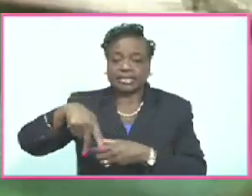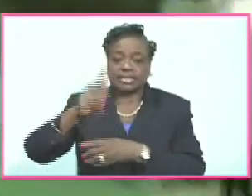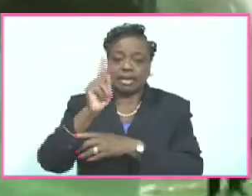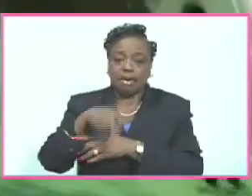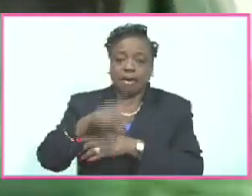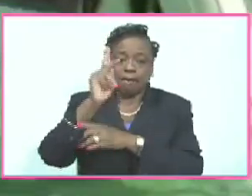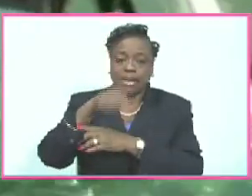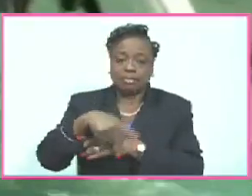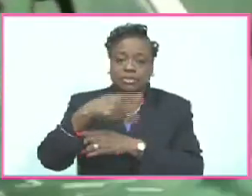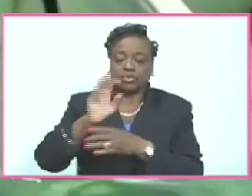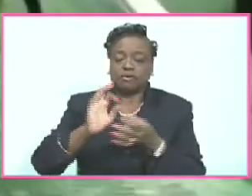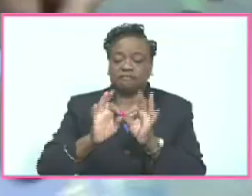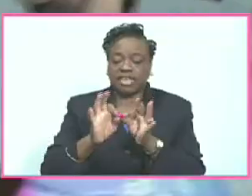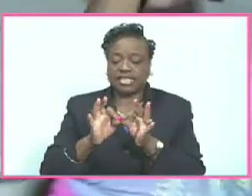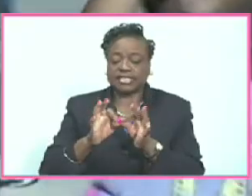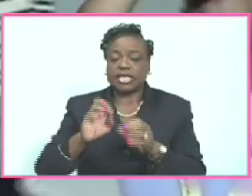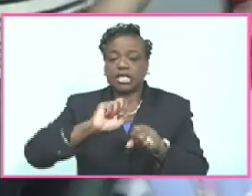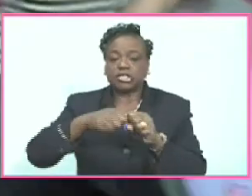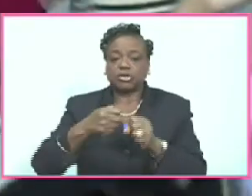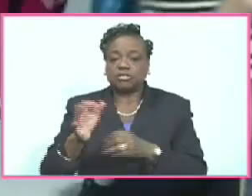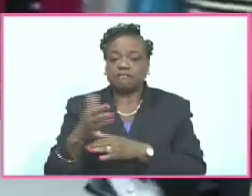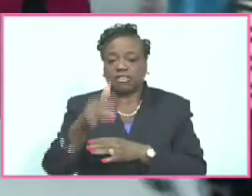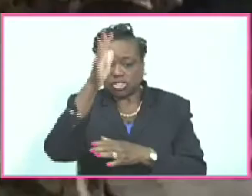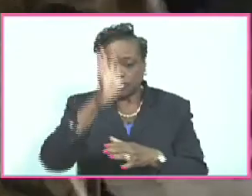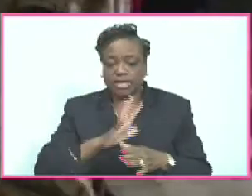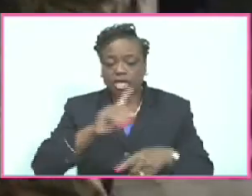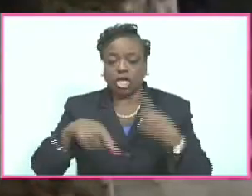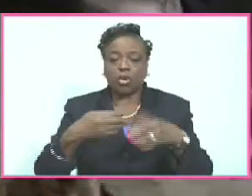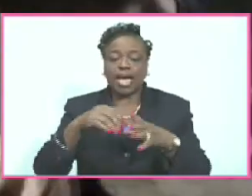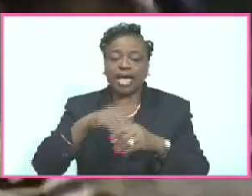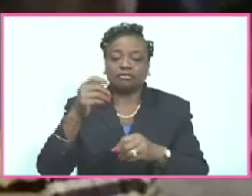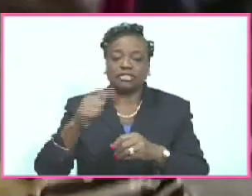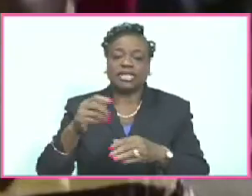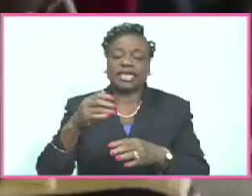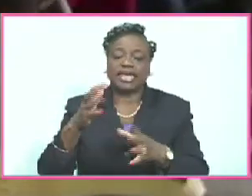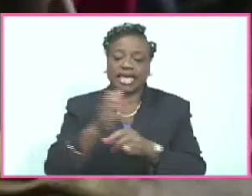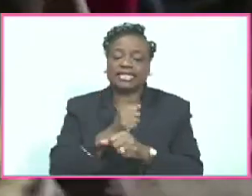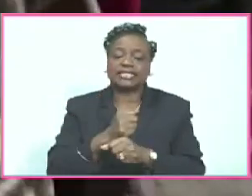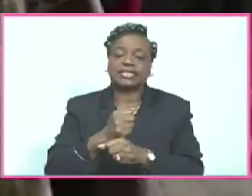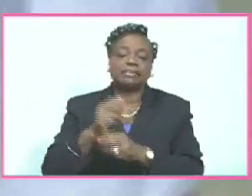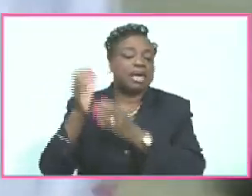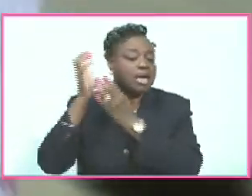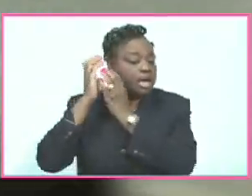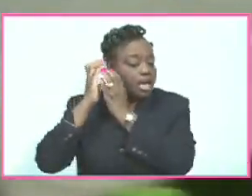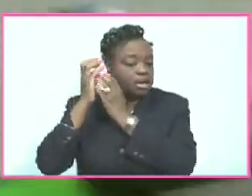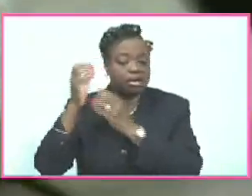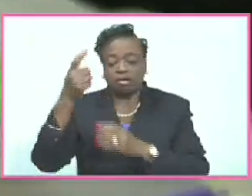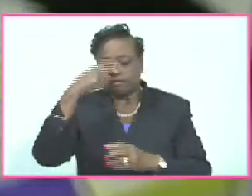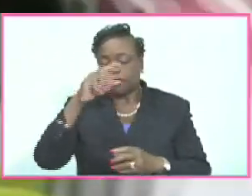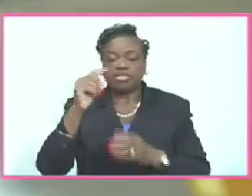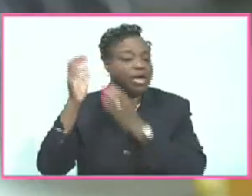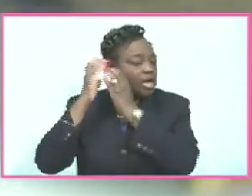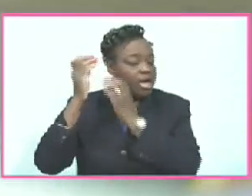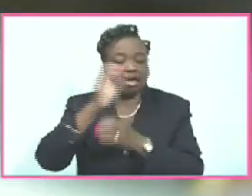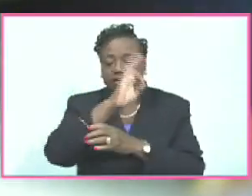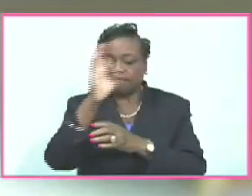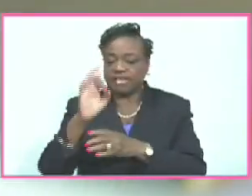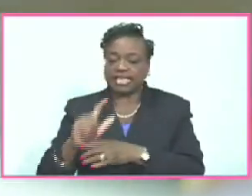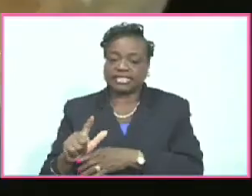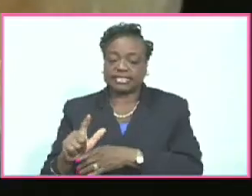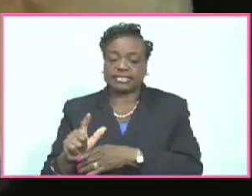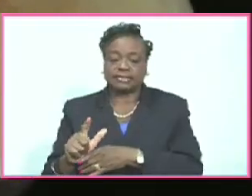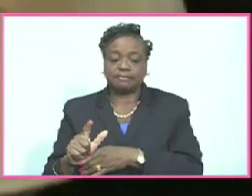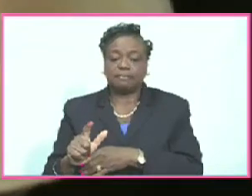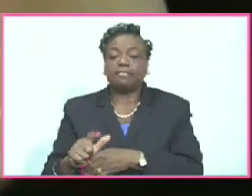for the Conch Fest. At the Mars Bay Park, vendors sold conch dishes to patrons, conch fritters, conch